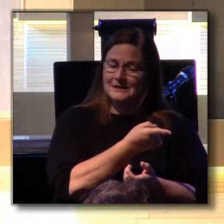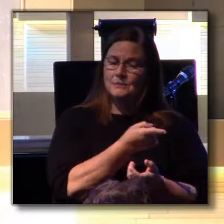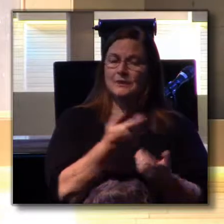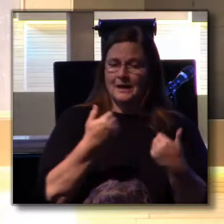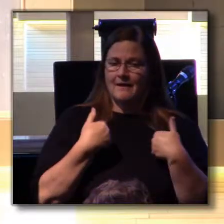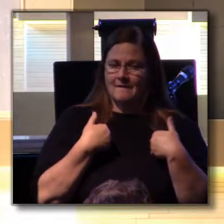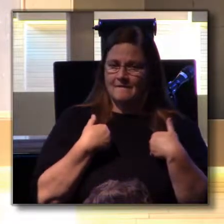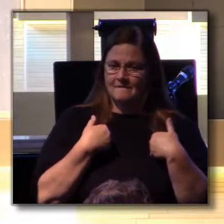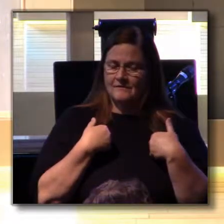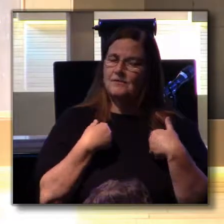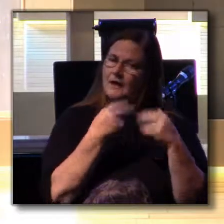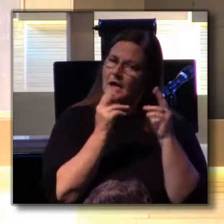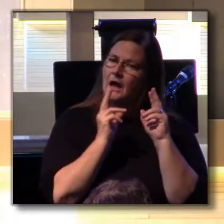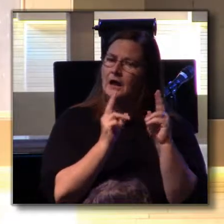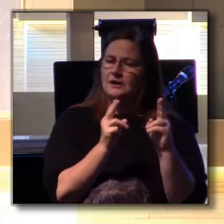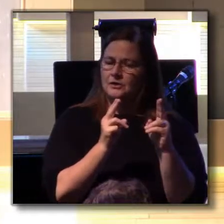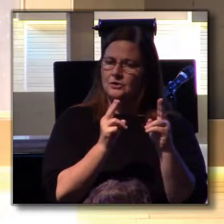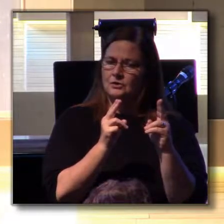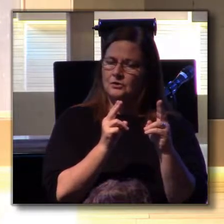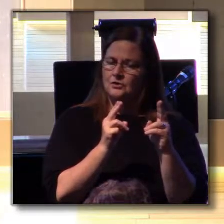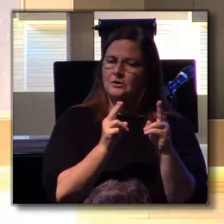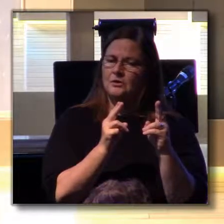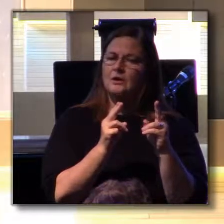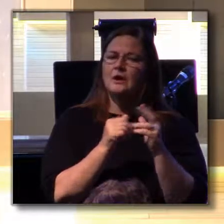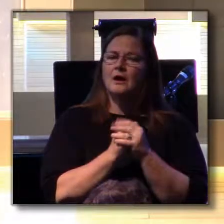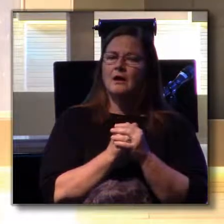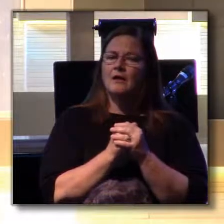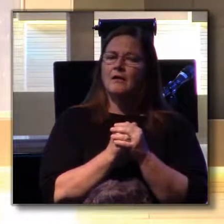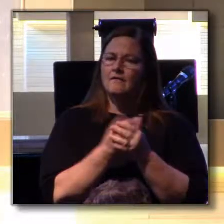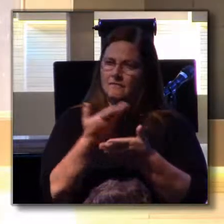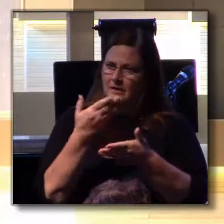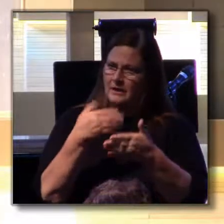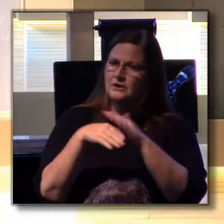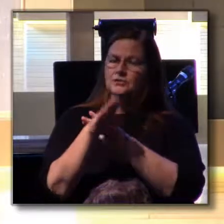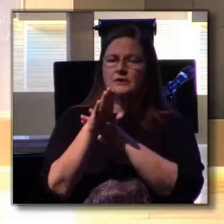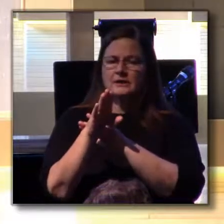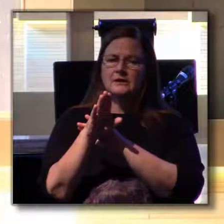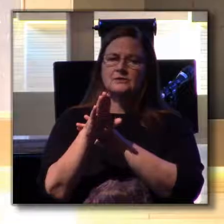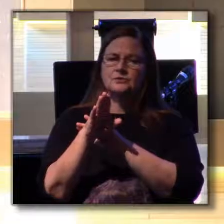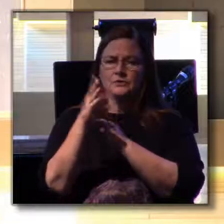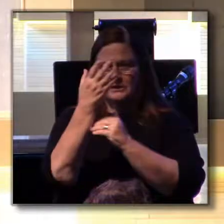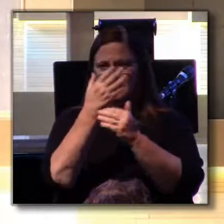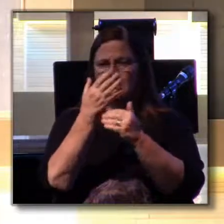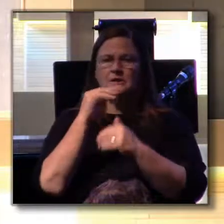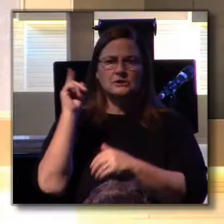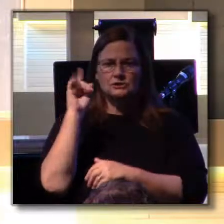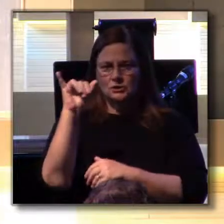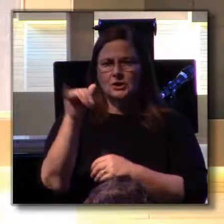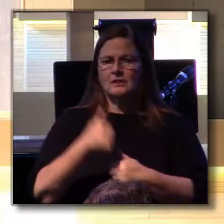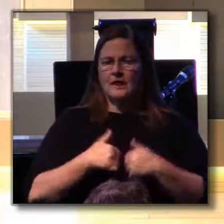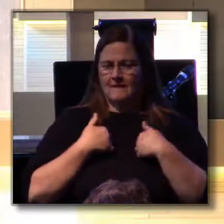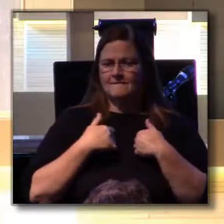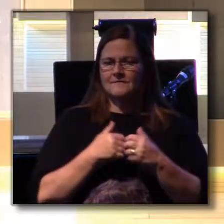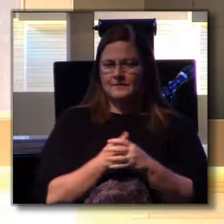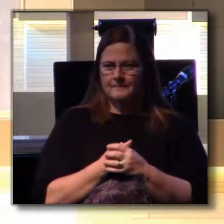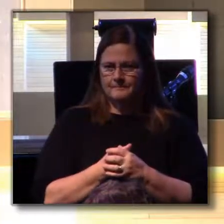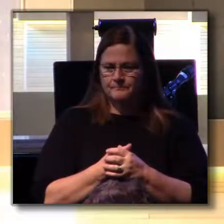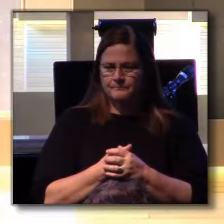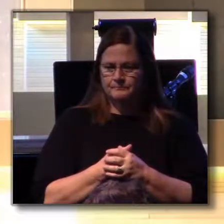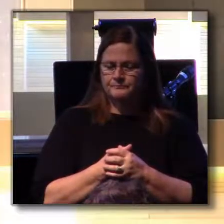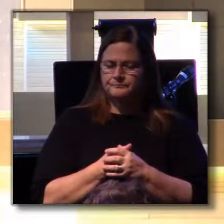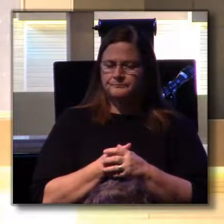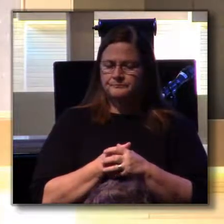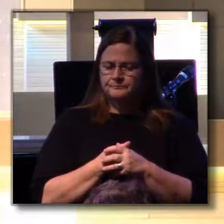the honor and the privilege of entering into eternal life, of inheriting eternal